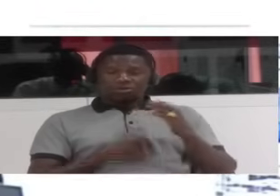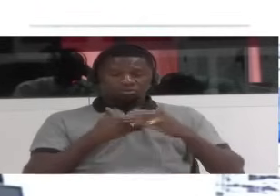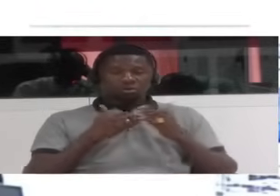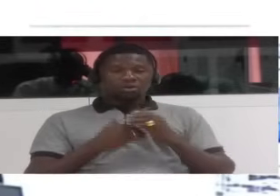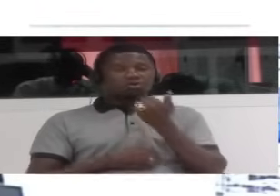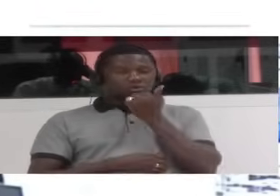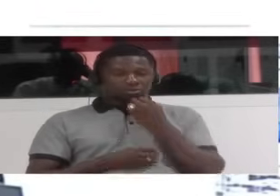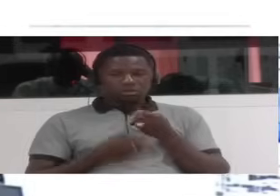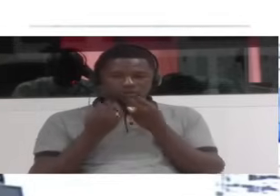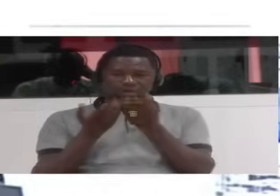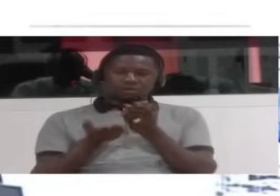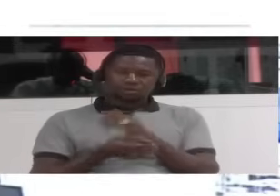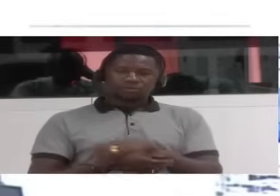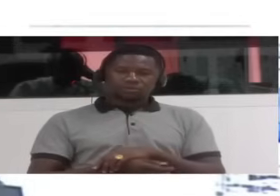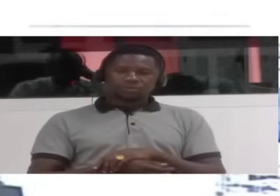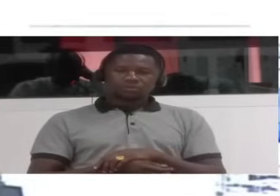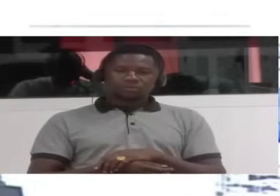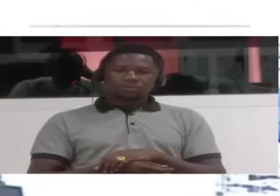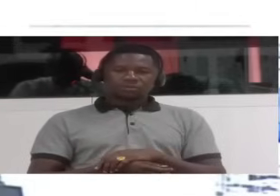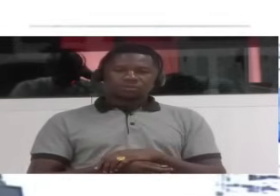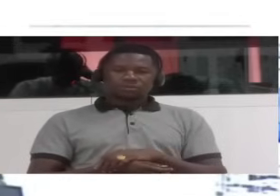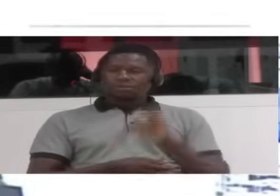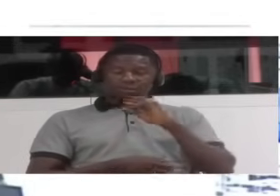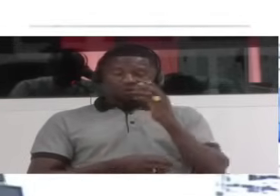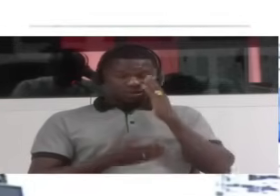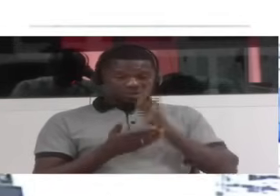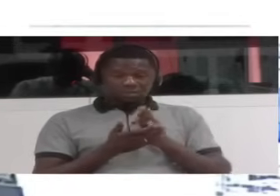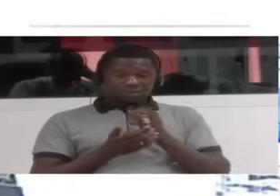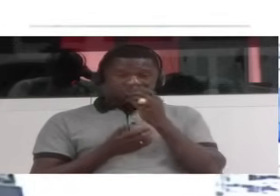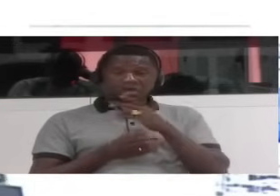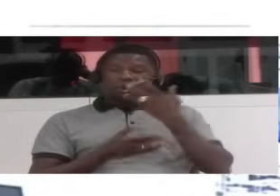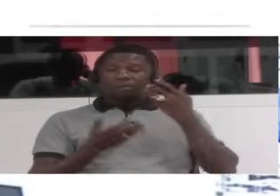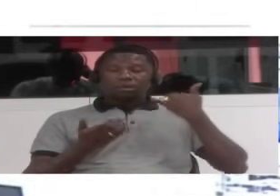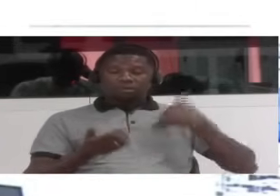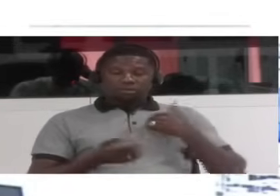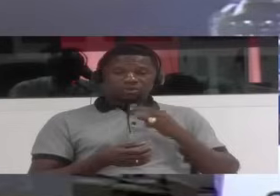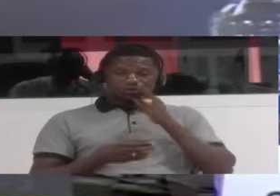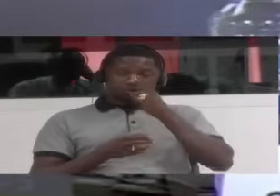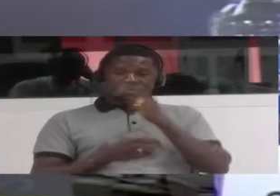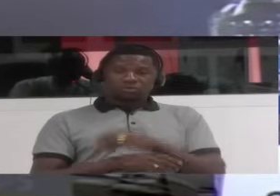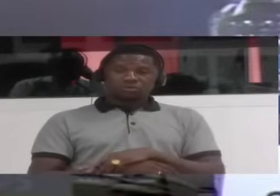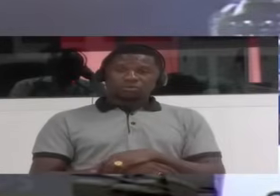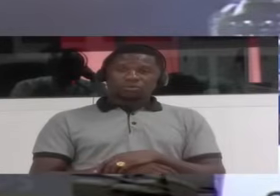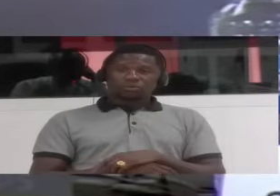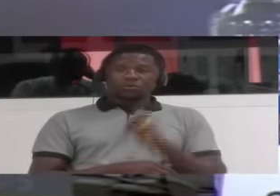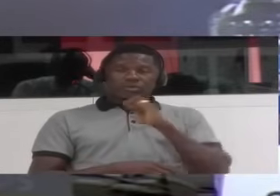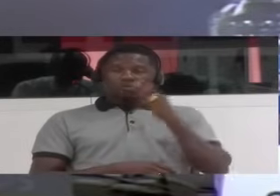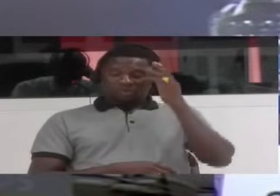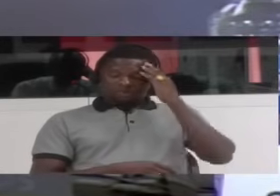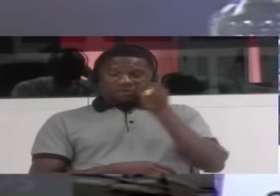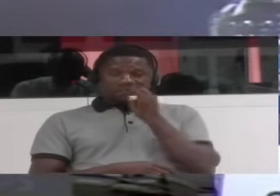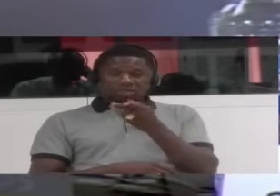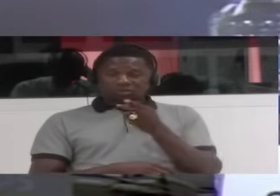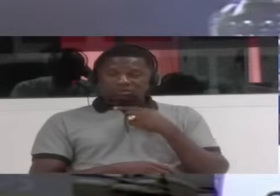said. I cannot exactly say how many people he shot. What do you say to the suggestion